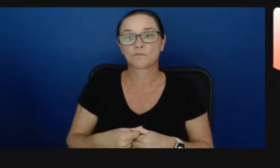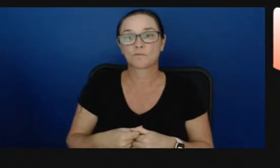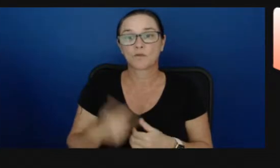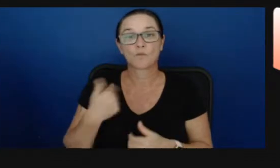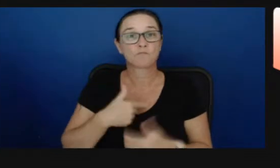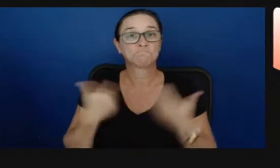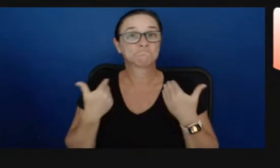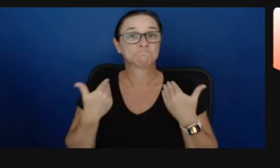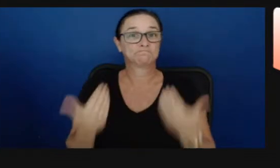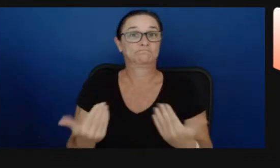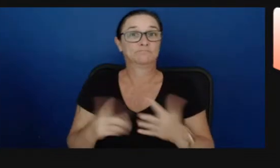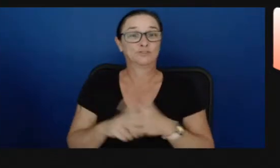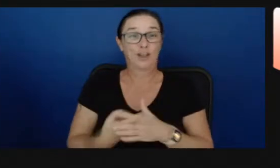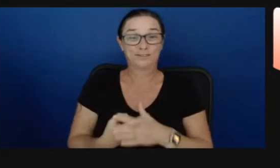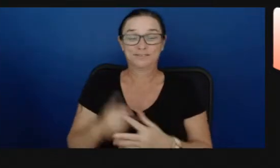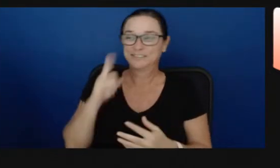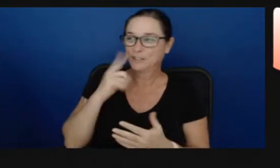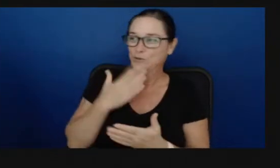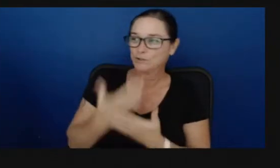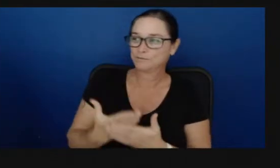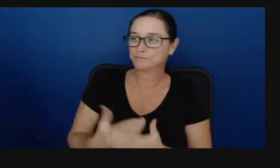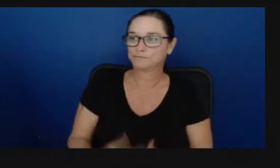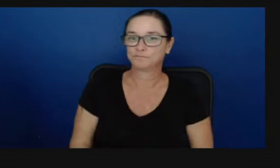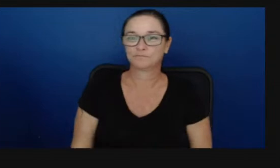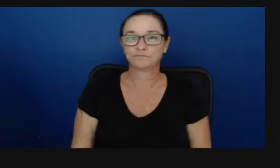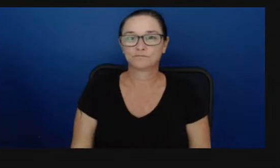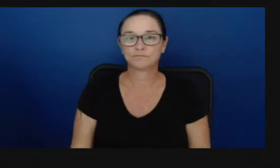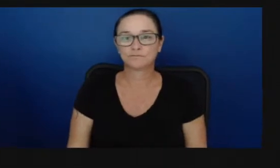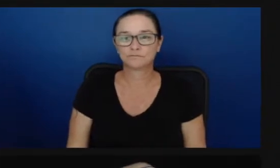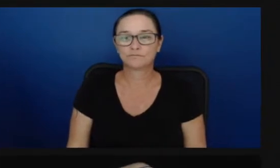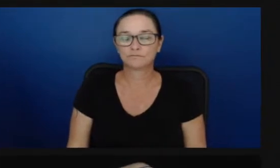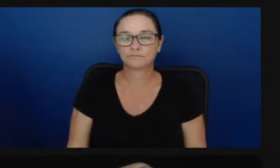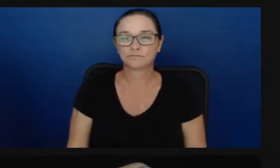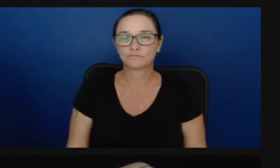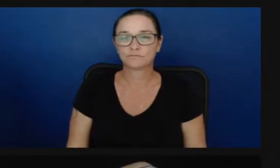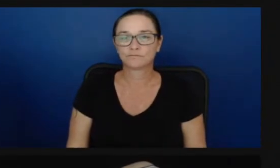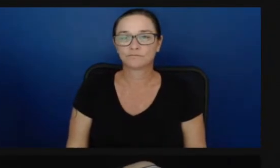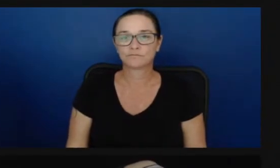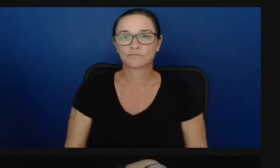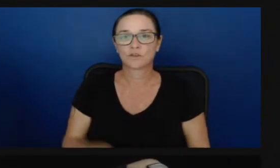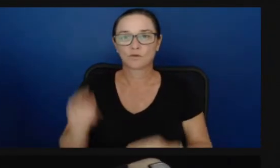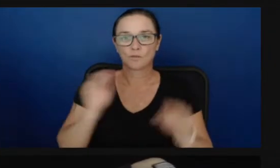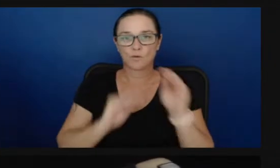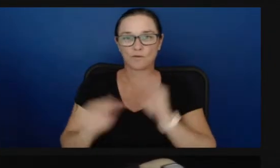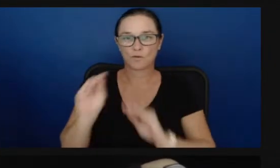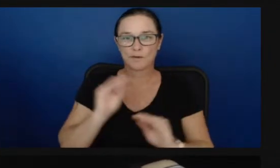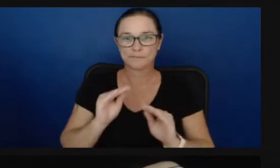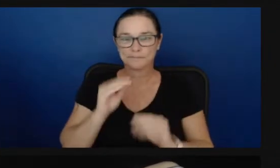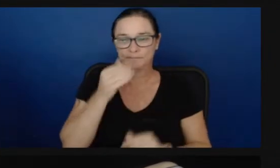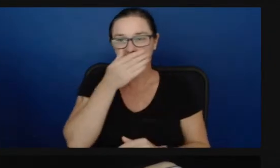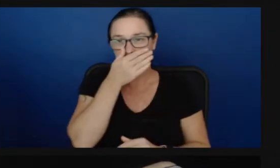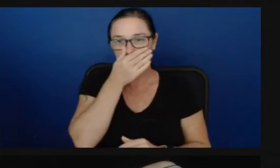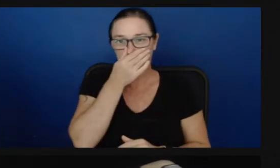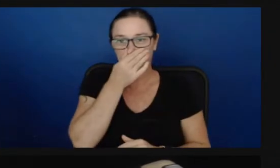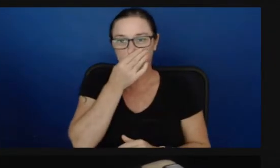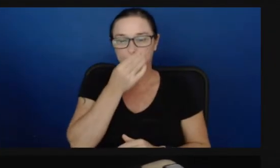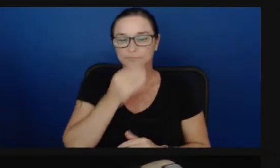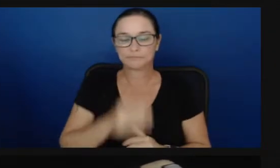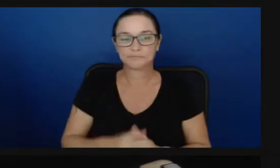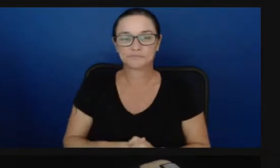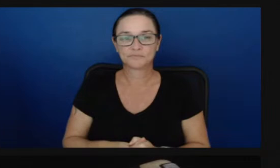Dane? Yeah, sounds good. Okay, so let's rearrange our screen here.